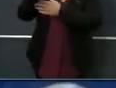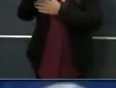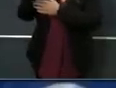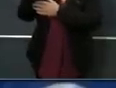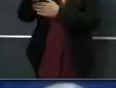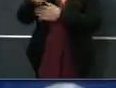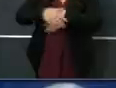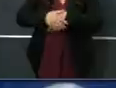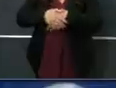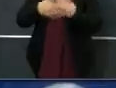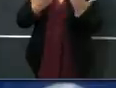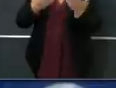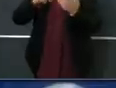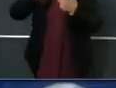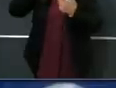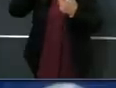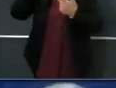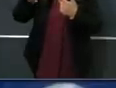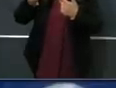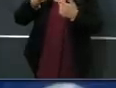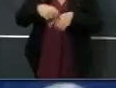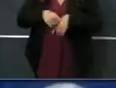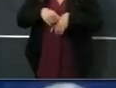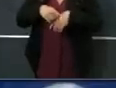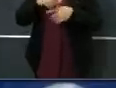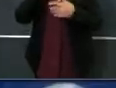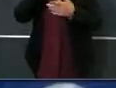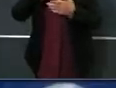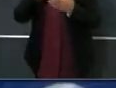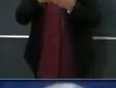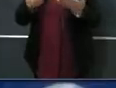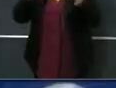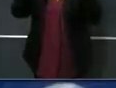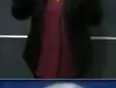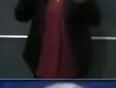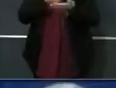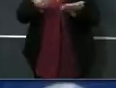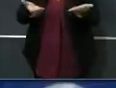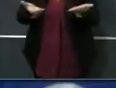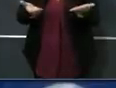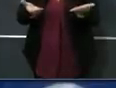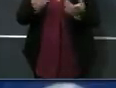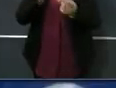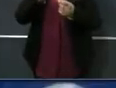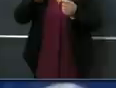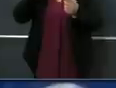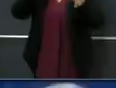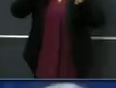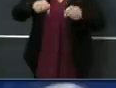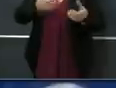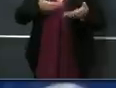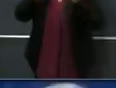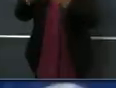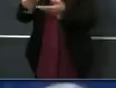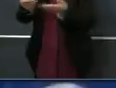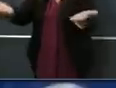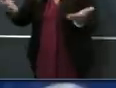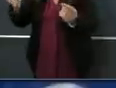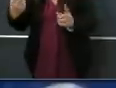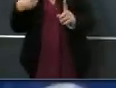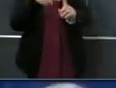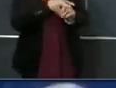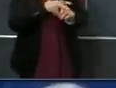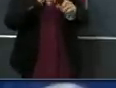as I referenced a moment ago, as needed, tools to plug in devices that will allow